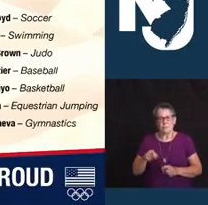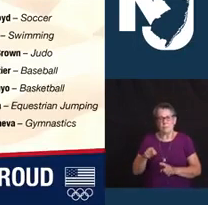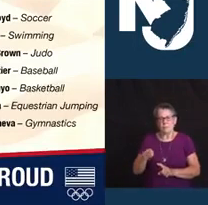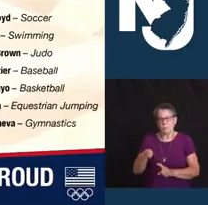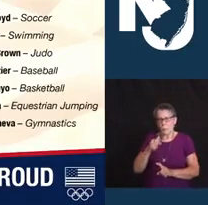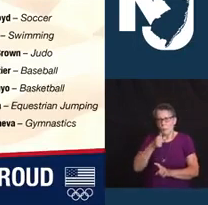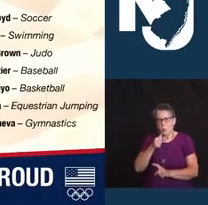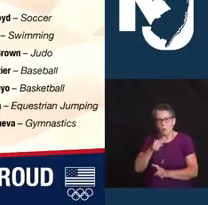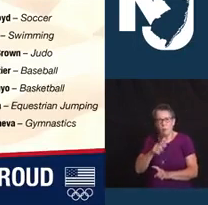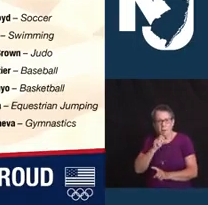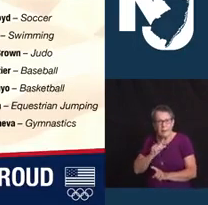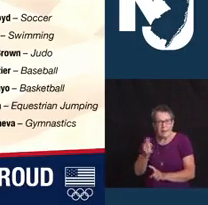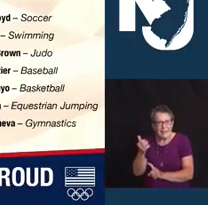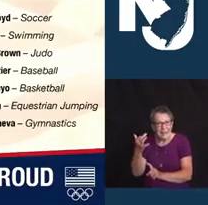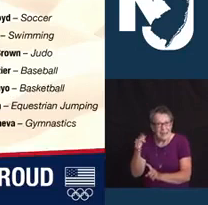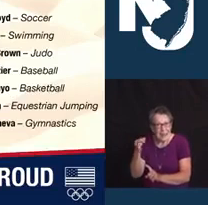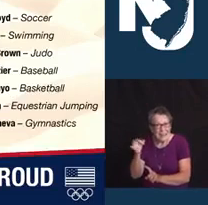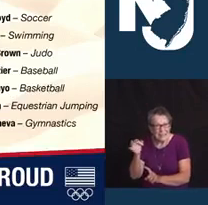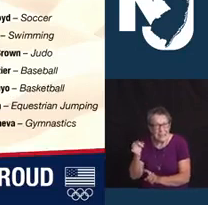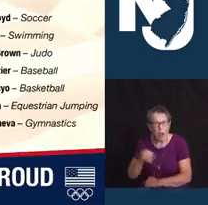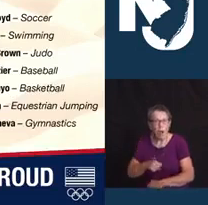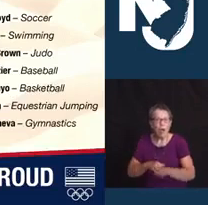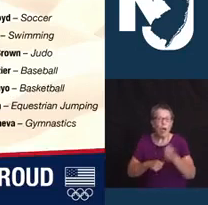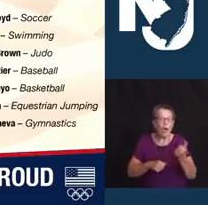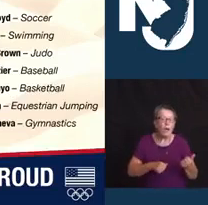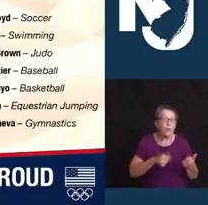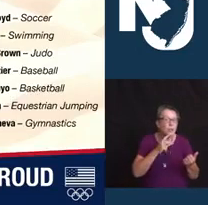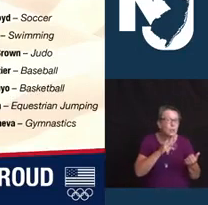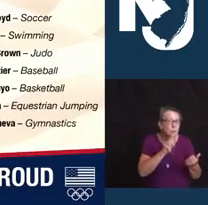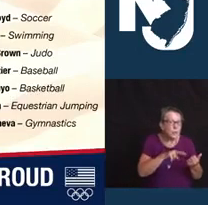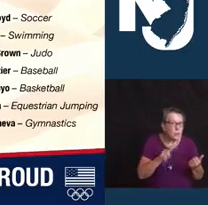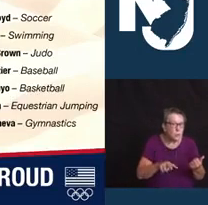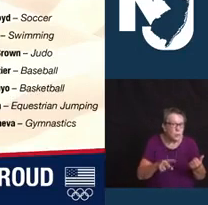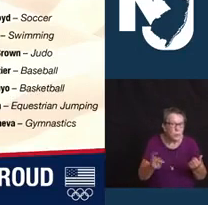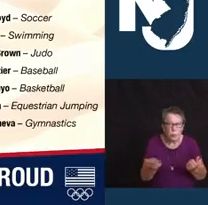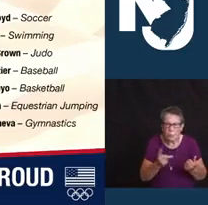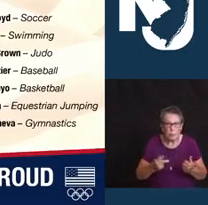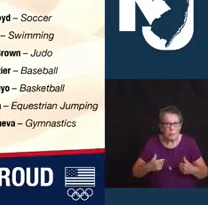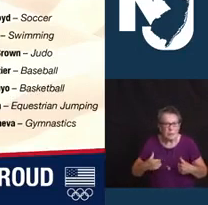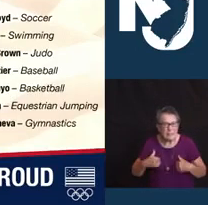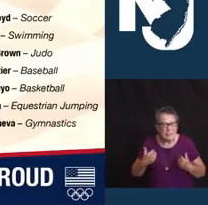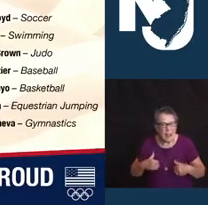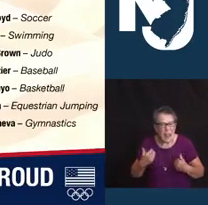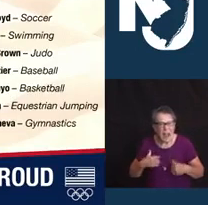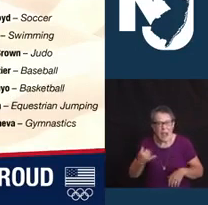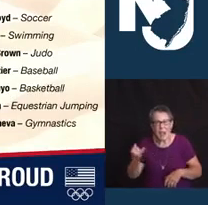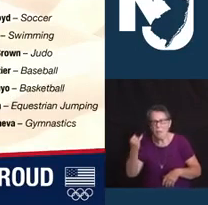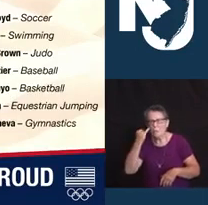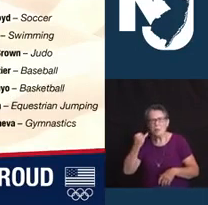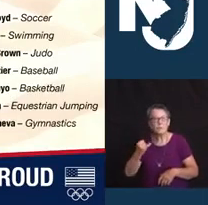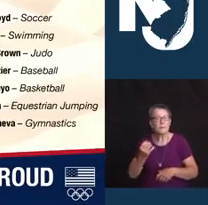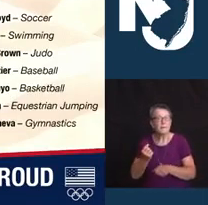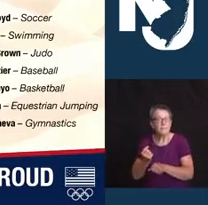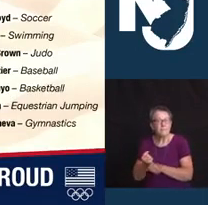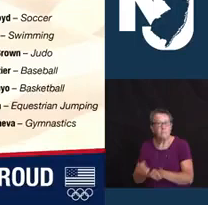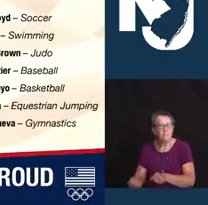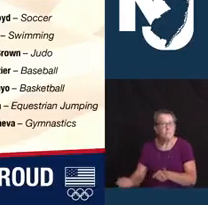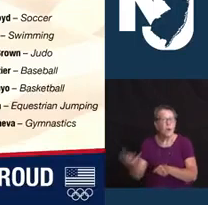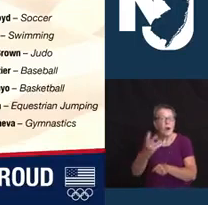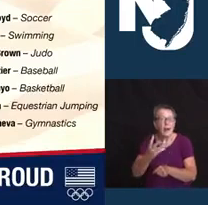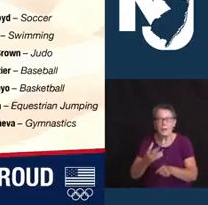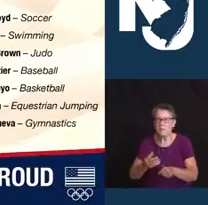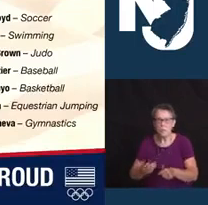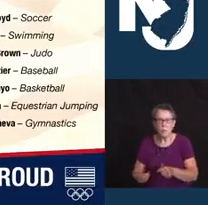on Saturday. I think everybody joins me in saying, I can't wait for the Paris Games in 2024 to see what else they can